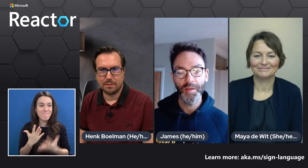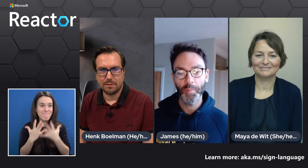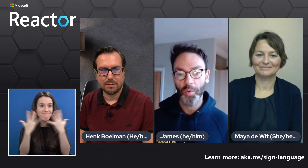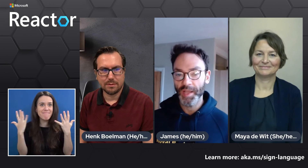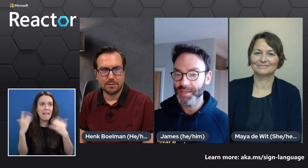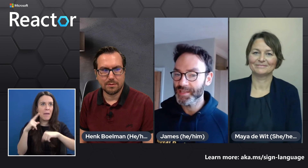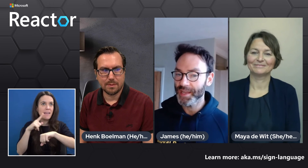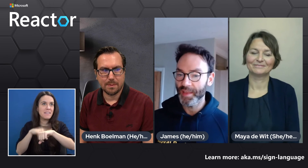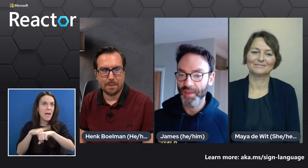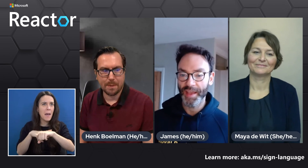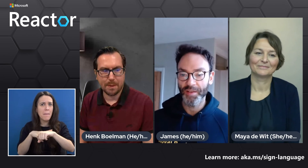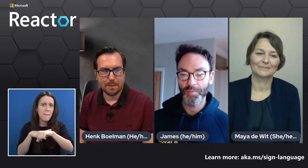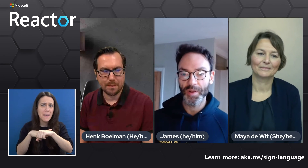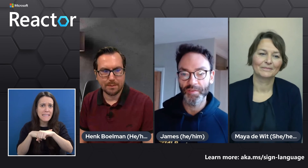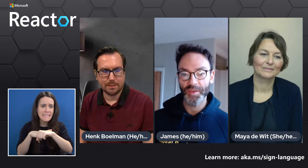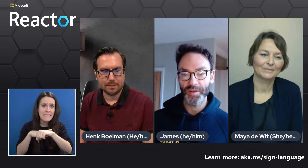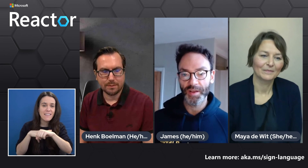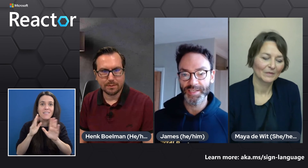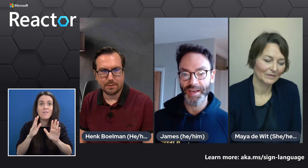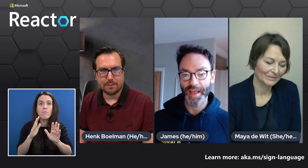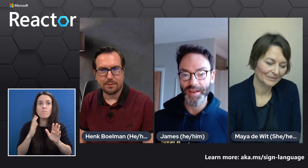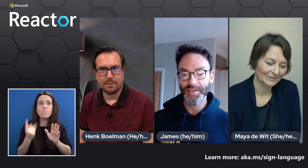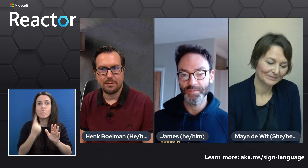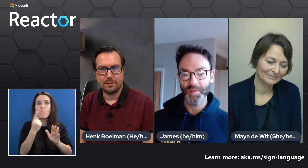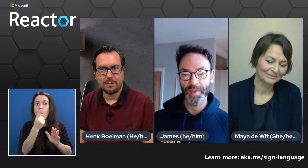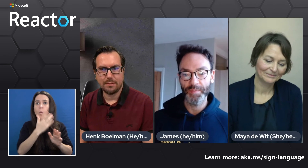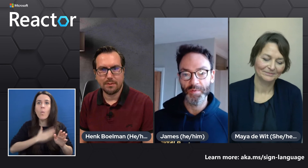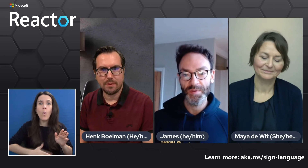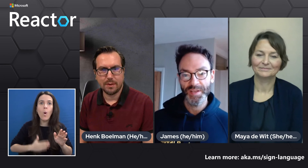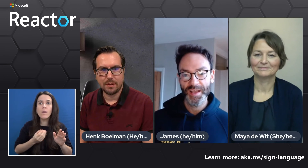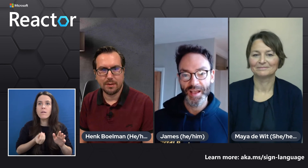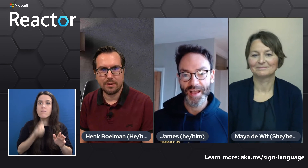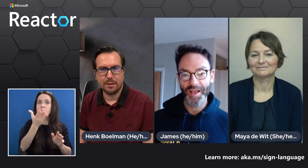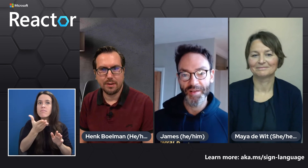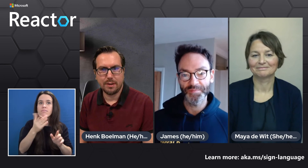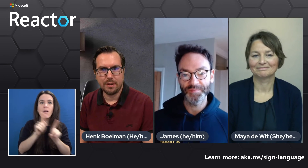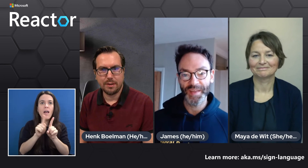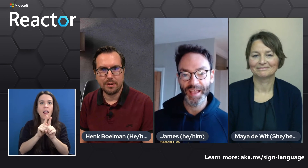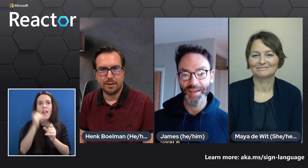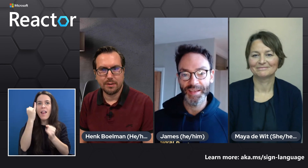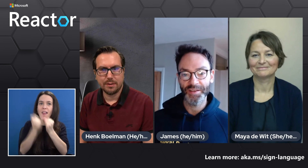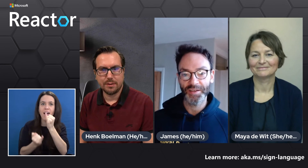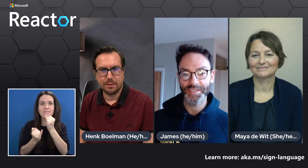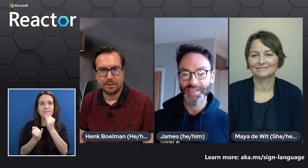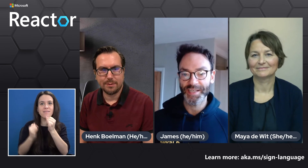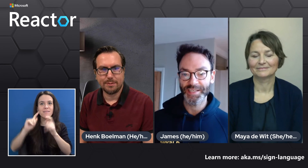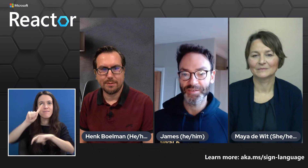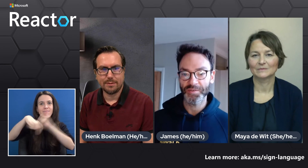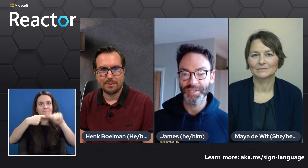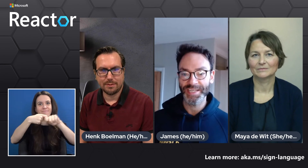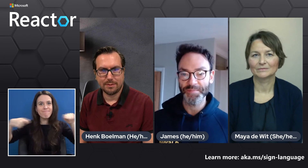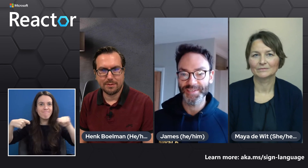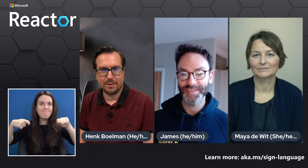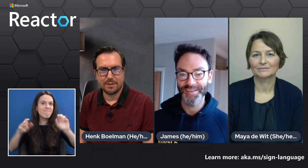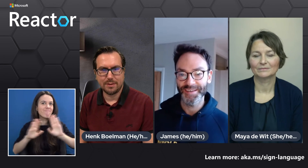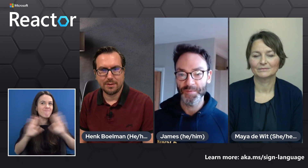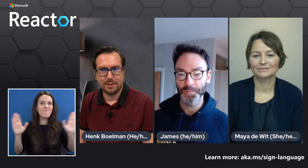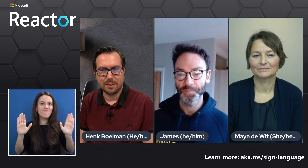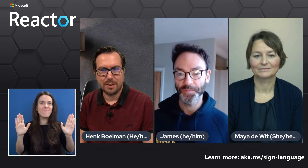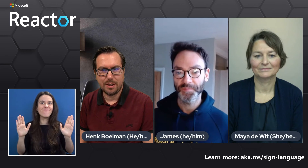final points, either Henk or Maya, that you'd like to land with people? Any kind of successes or